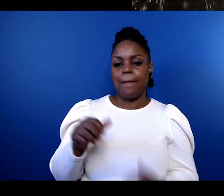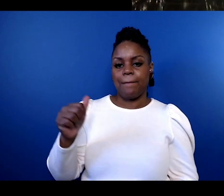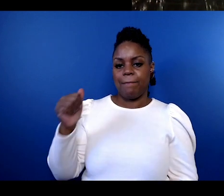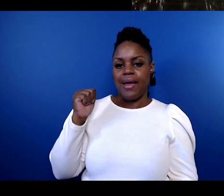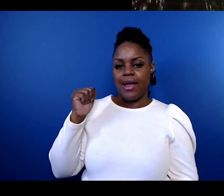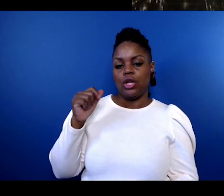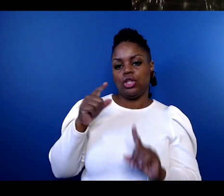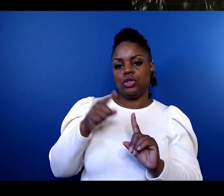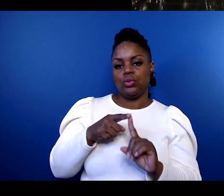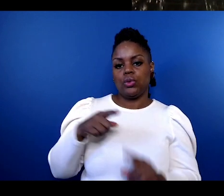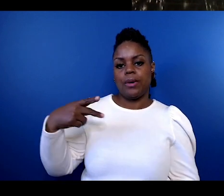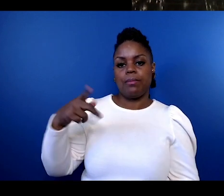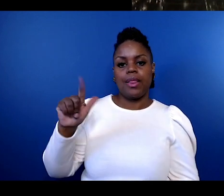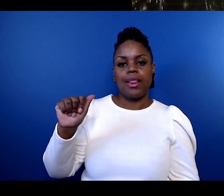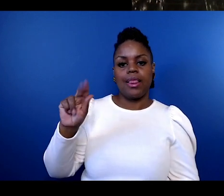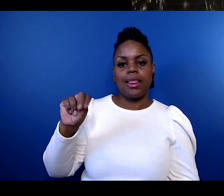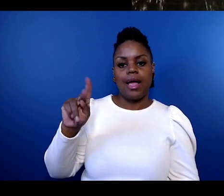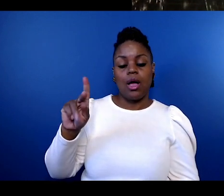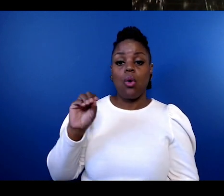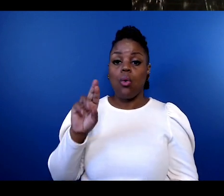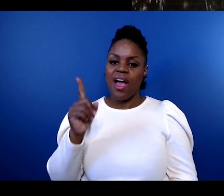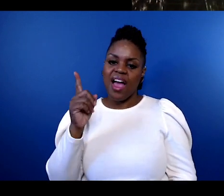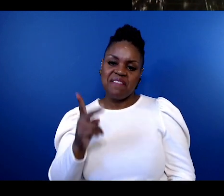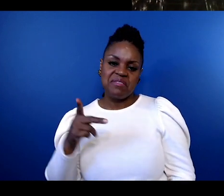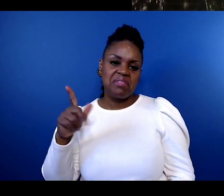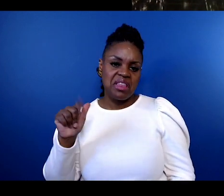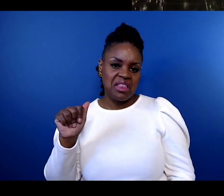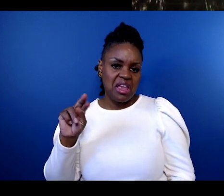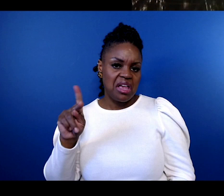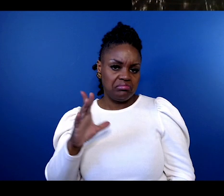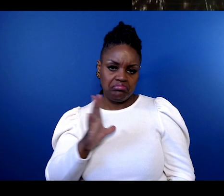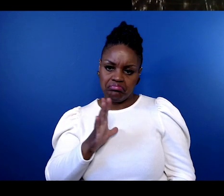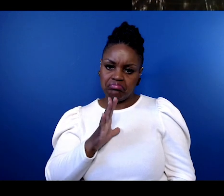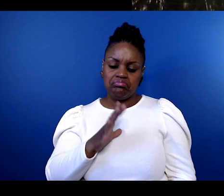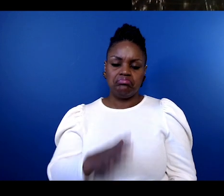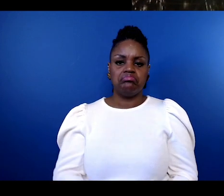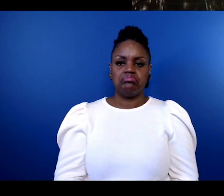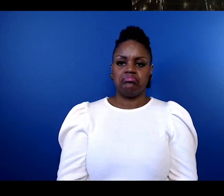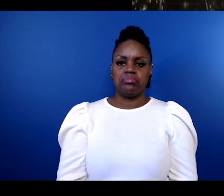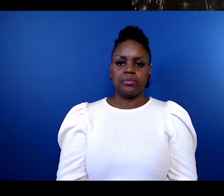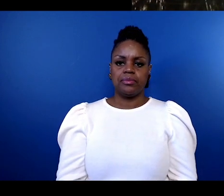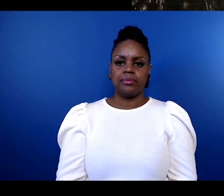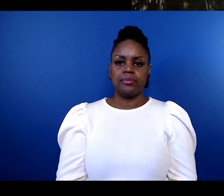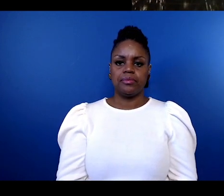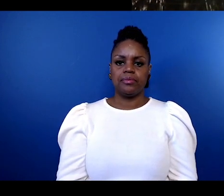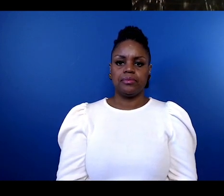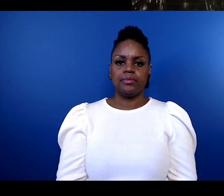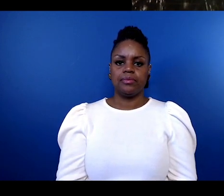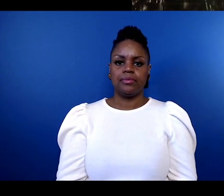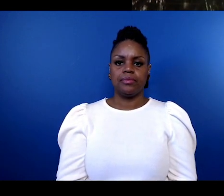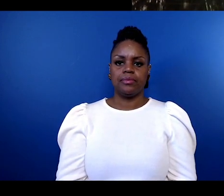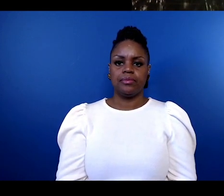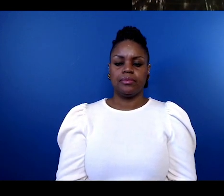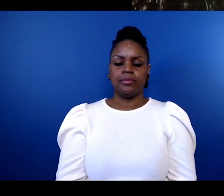Push back into down dog. And we're just going to start to separate the feet, walking them out towards